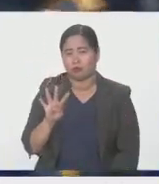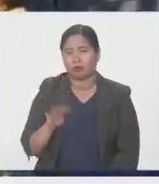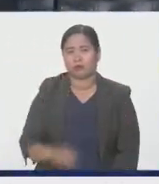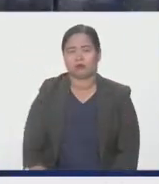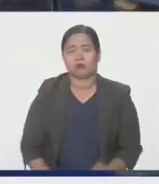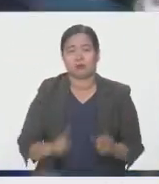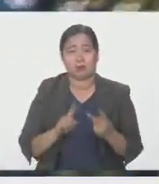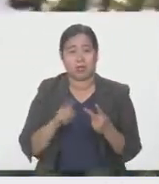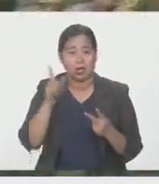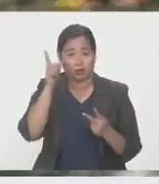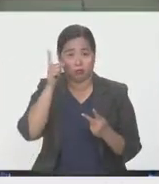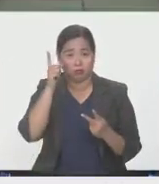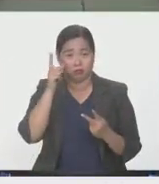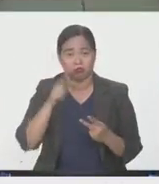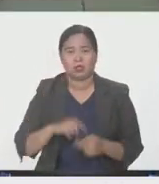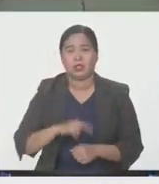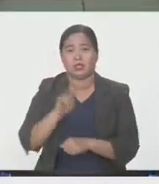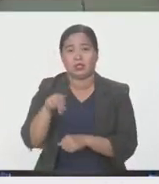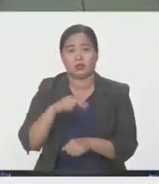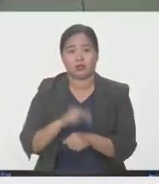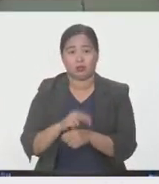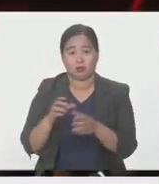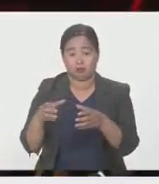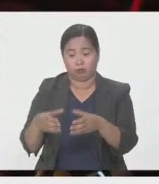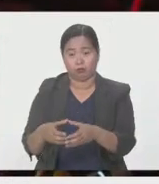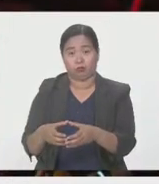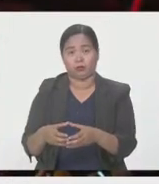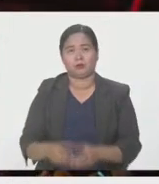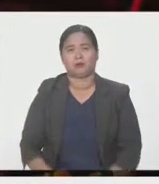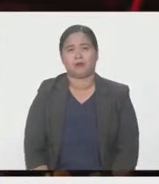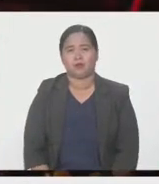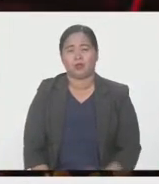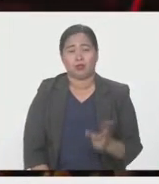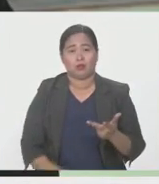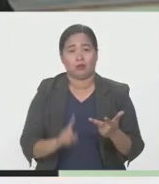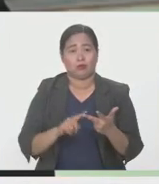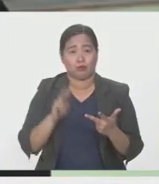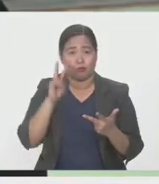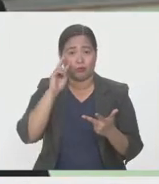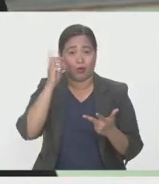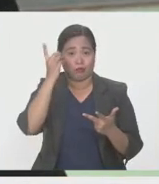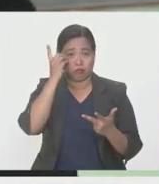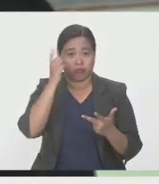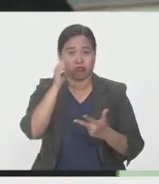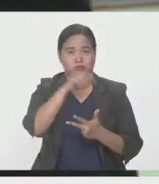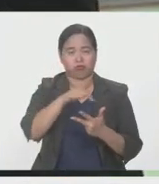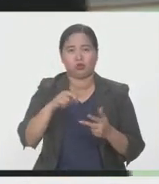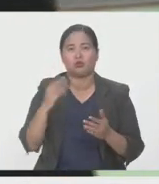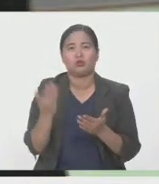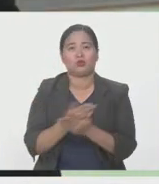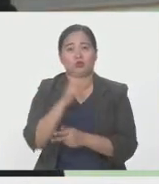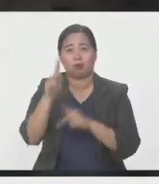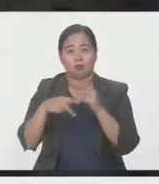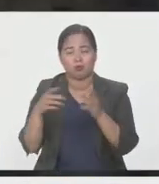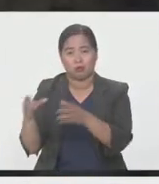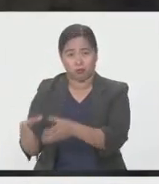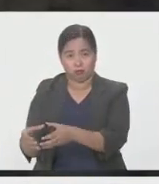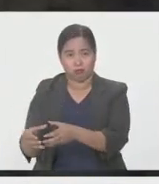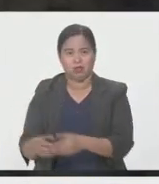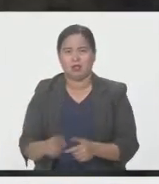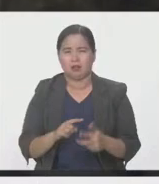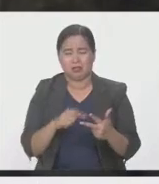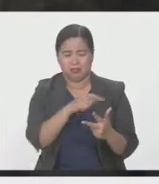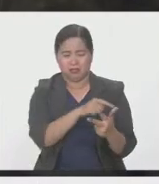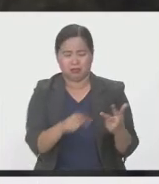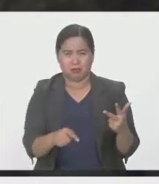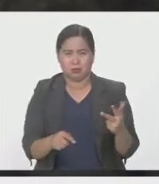1994, Leonid Slutsky of the Nationalist Liberal Democratic Party, and Vladislav Davankov of the New People Party. But none of his